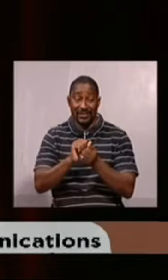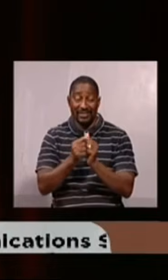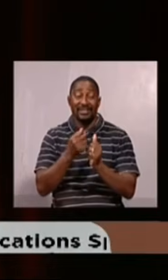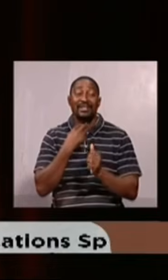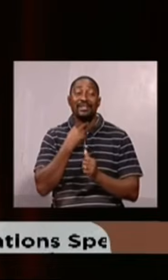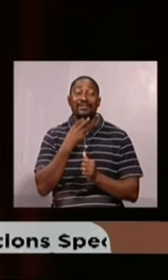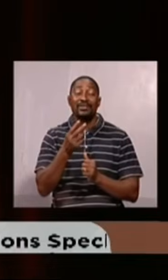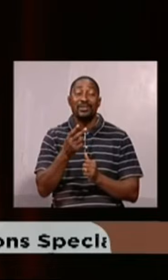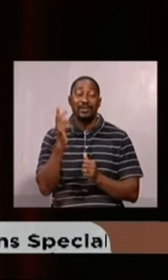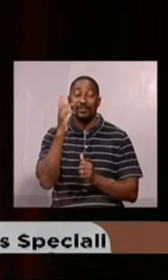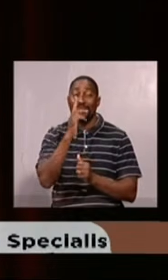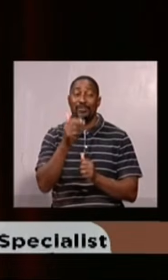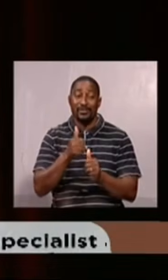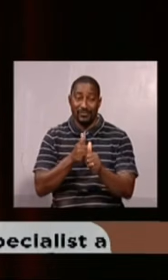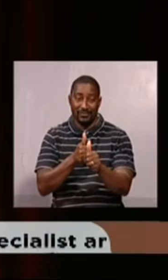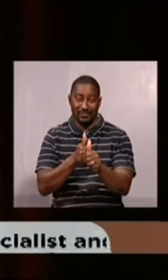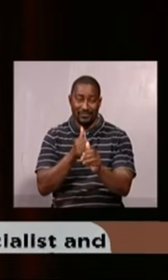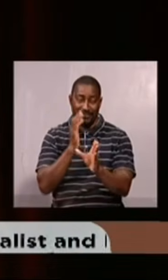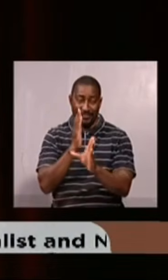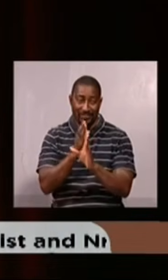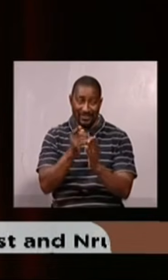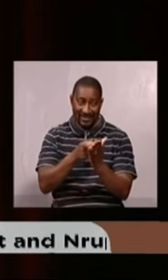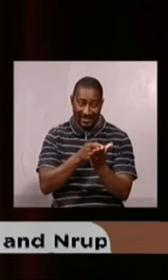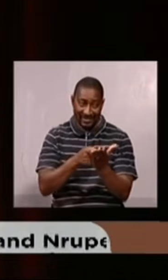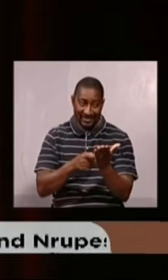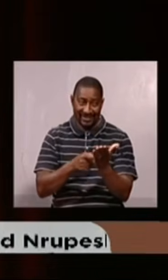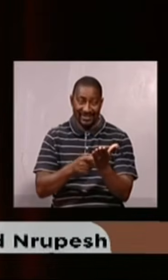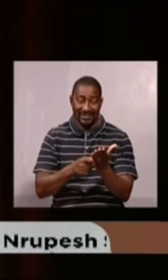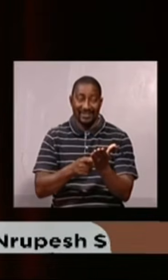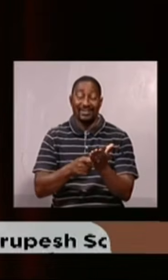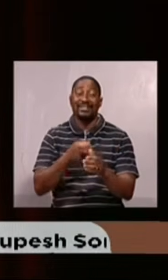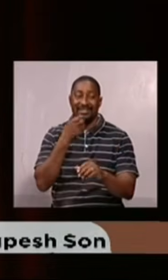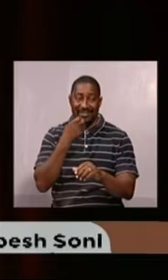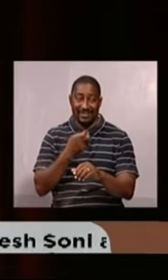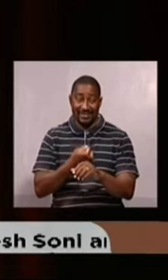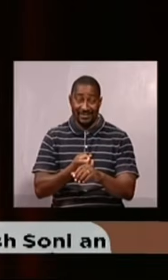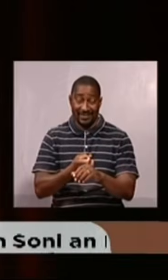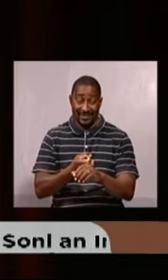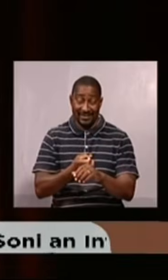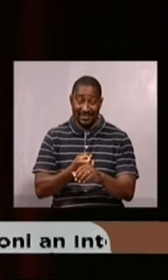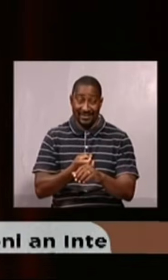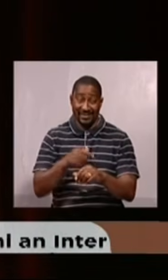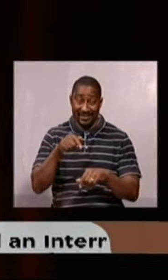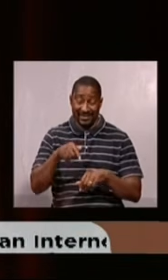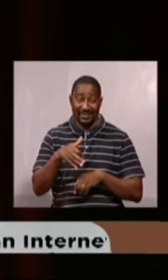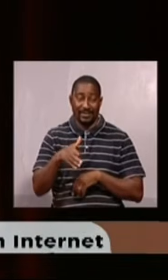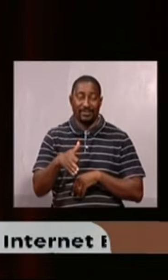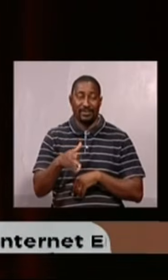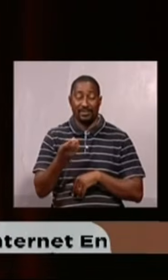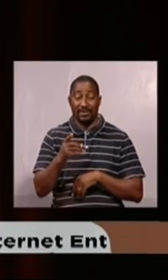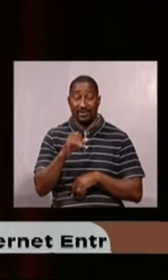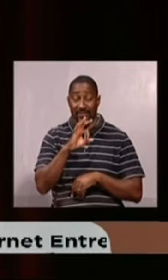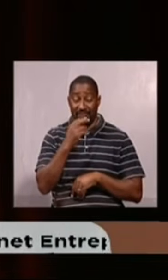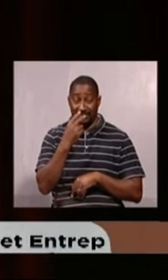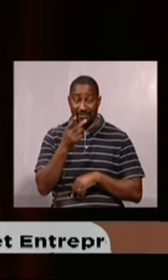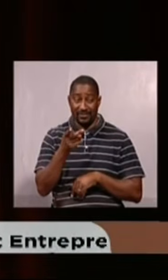voices, the followers, to the voters' elections, right? And that's still the difficulty that we have in a Namibian context. When we look at the social